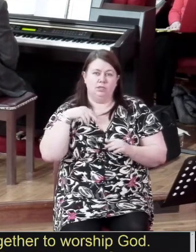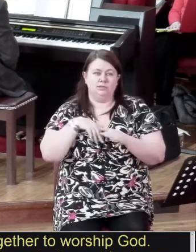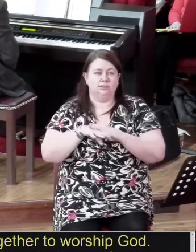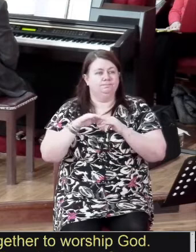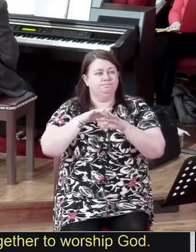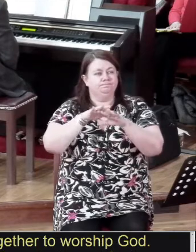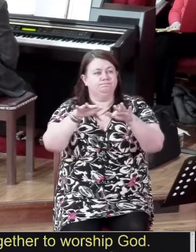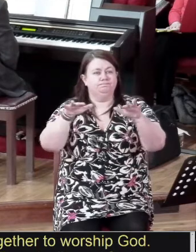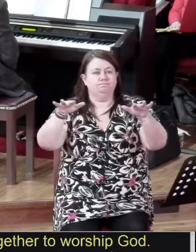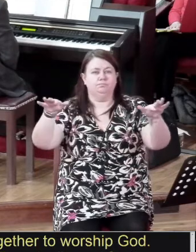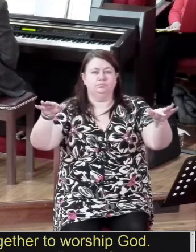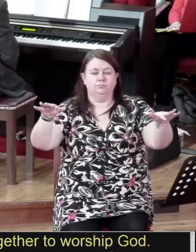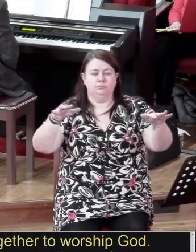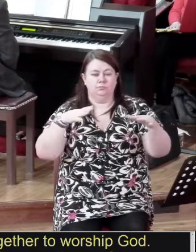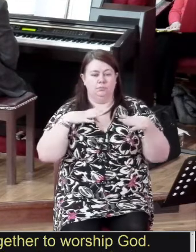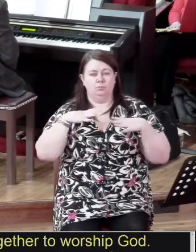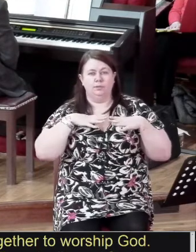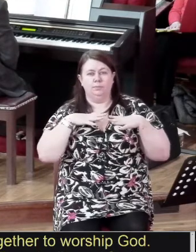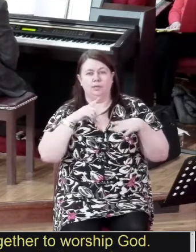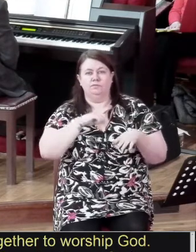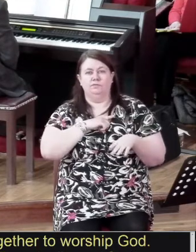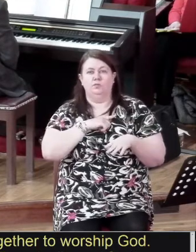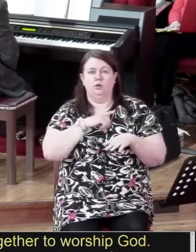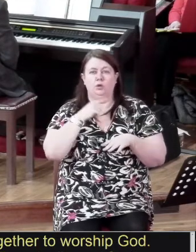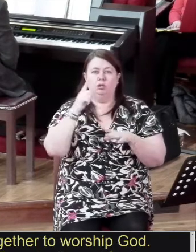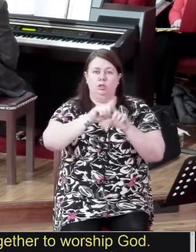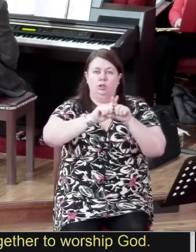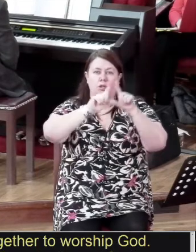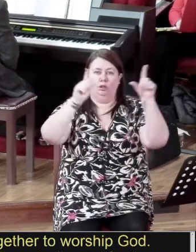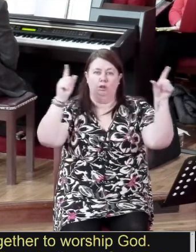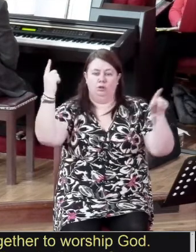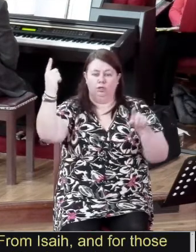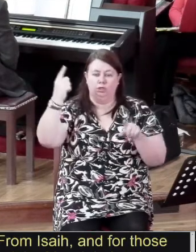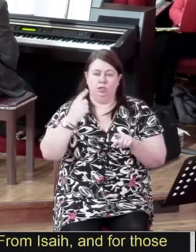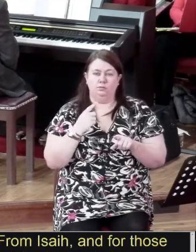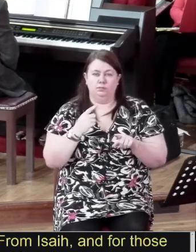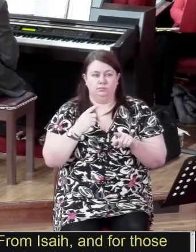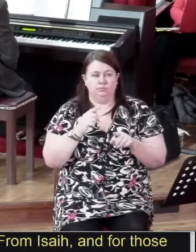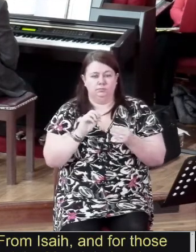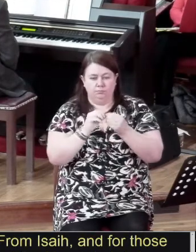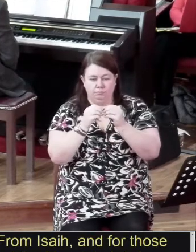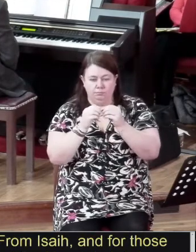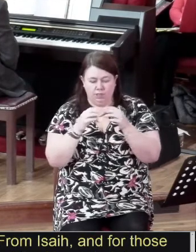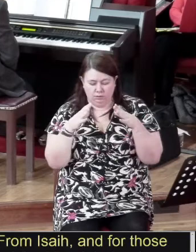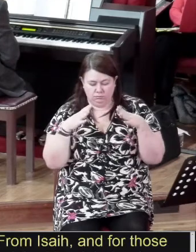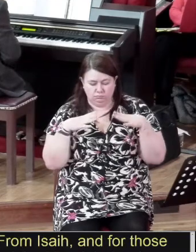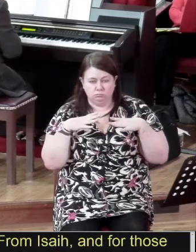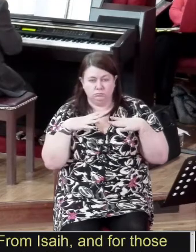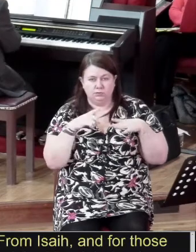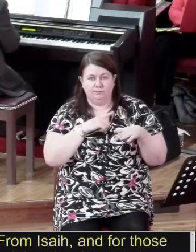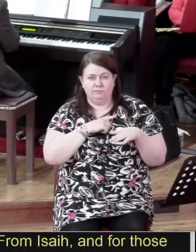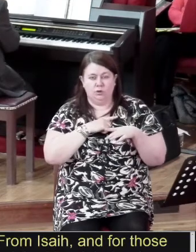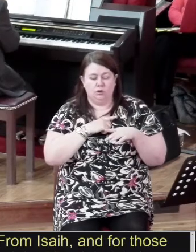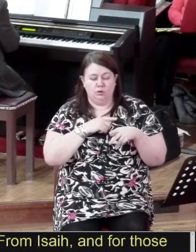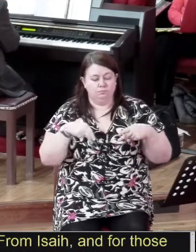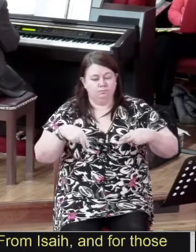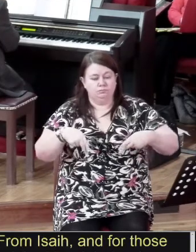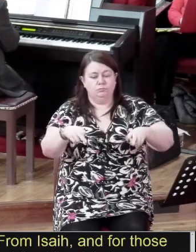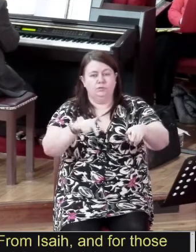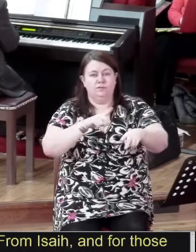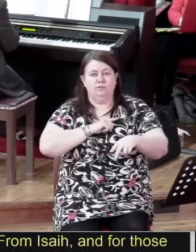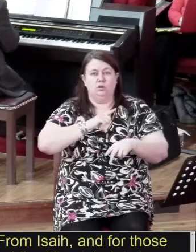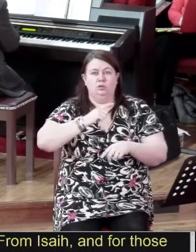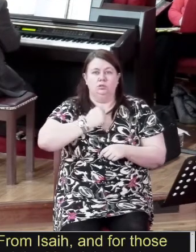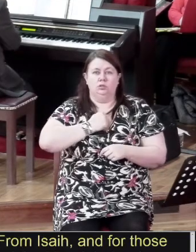Lord. Make way for Christmas. Make straight in the desert a highway for our God.' Every valley